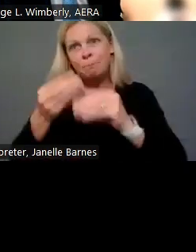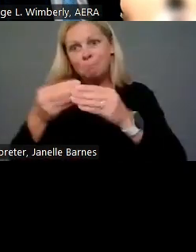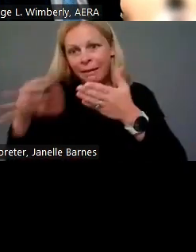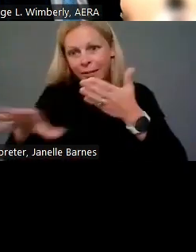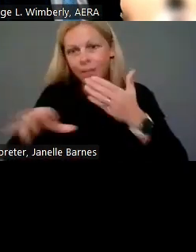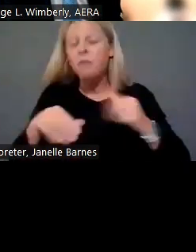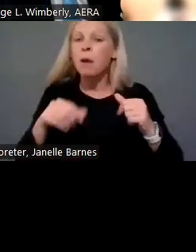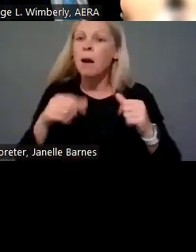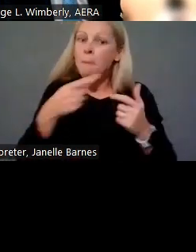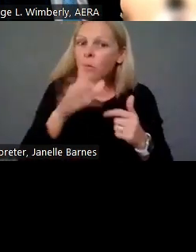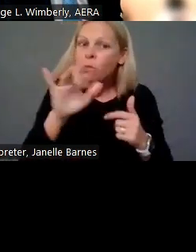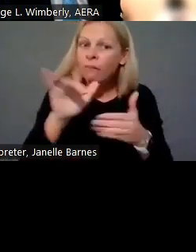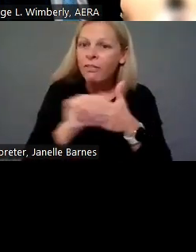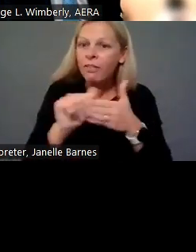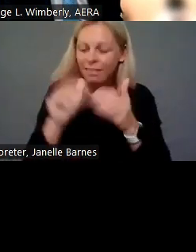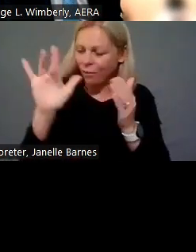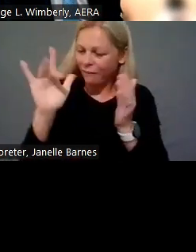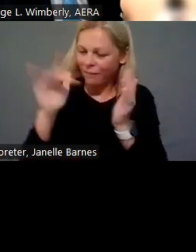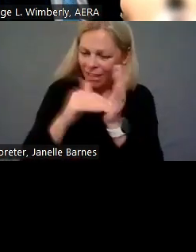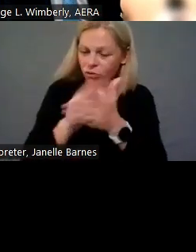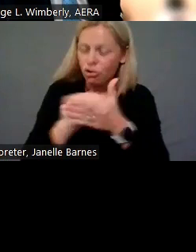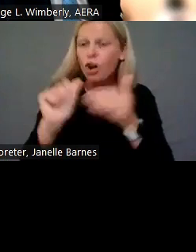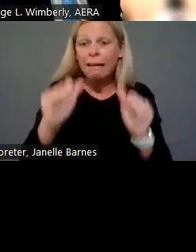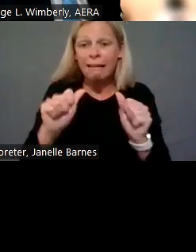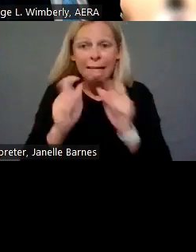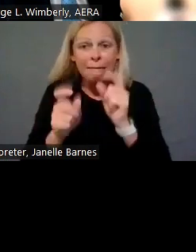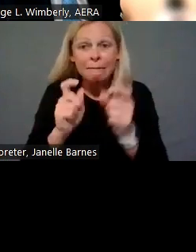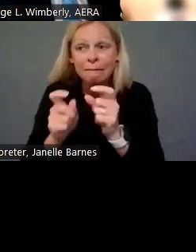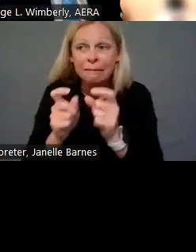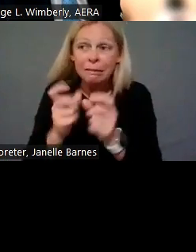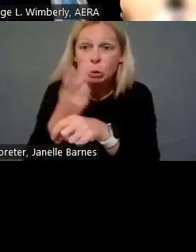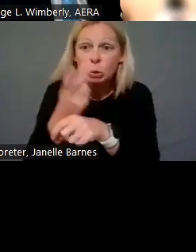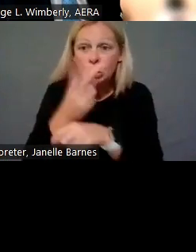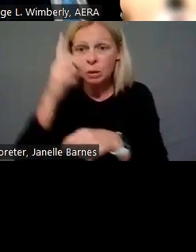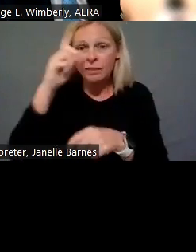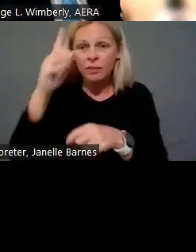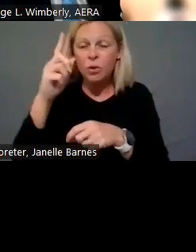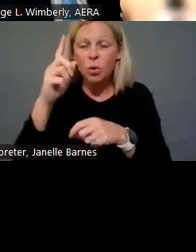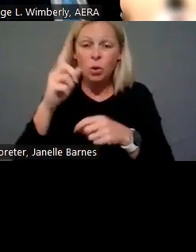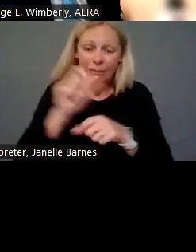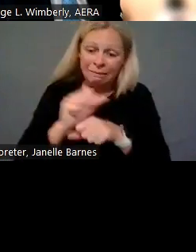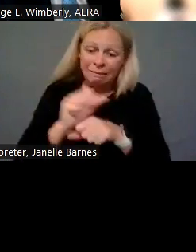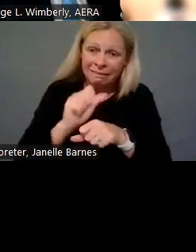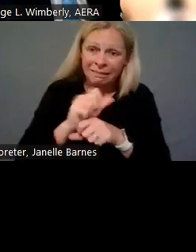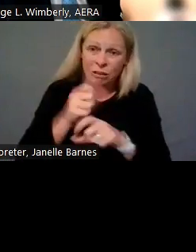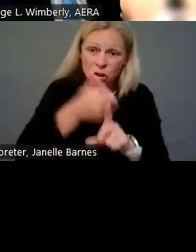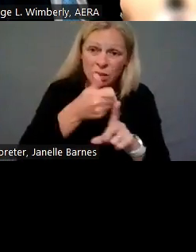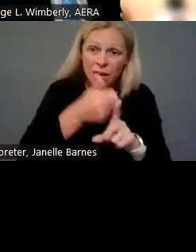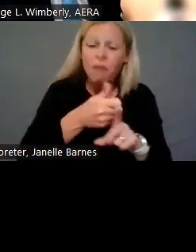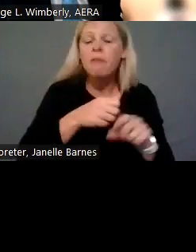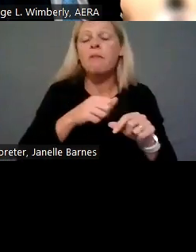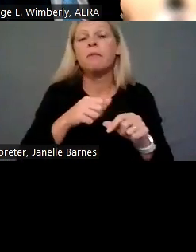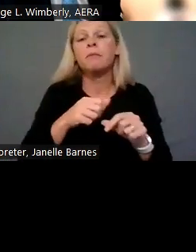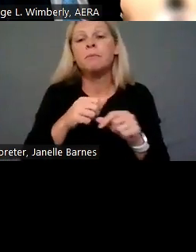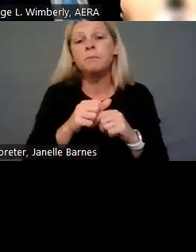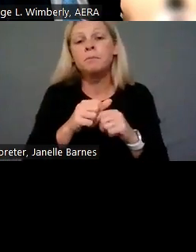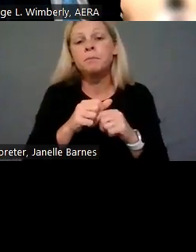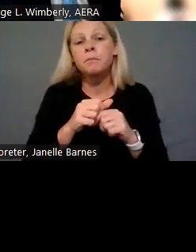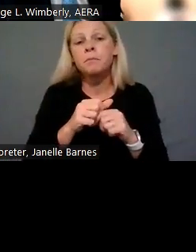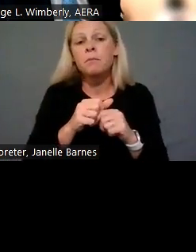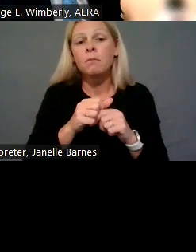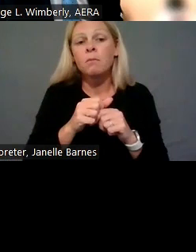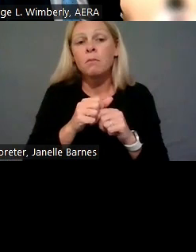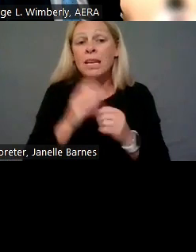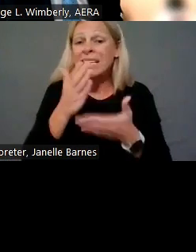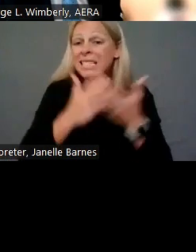help you to have some time that you can burn that say burn the candle by yourself and not have to have other obligations. Some people